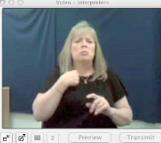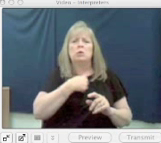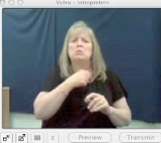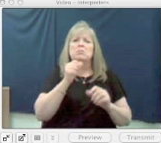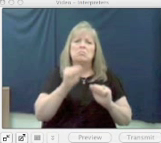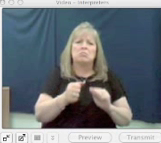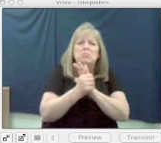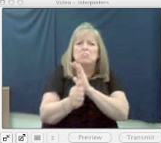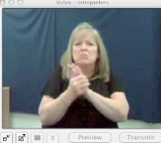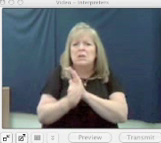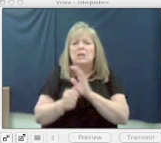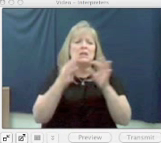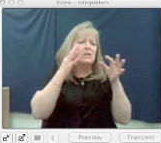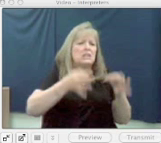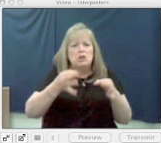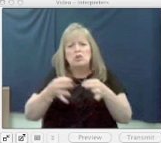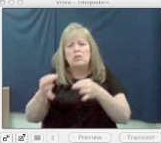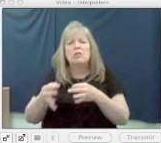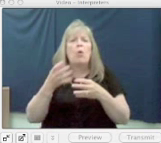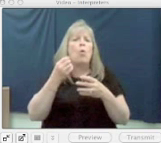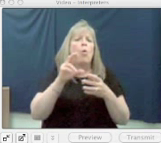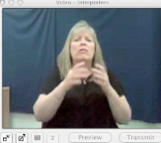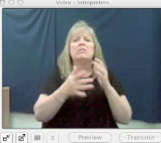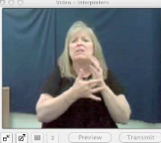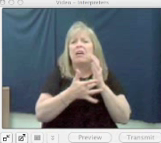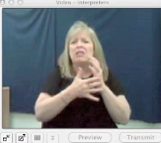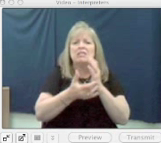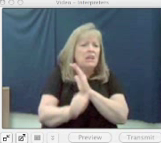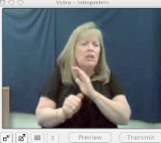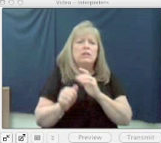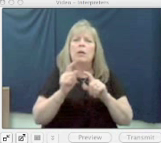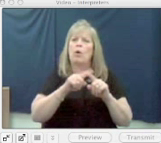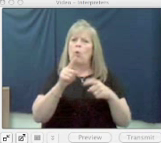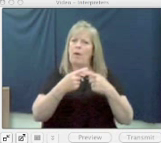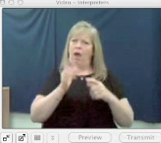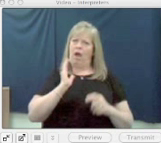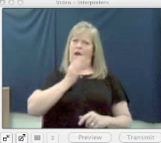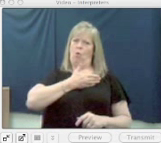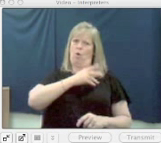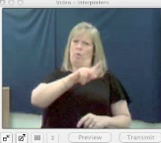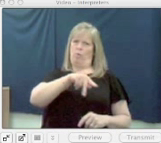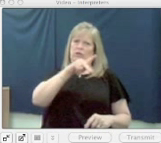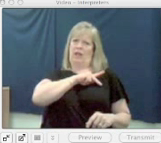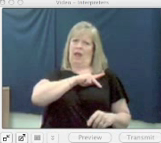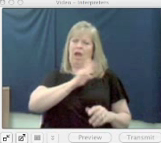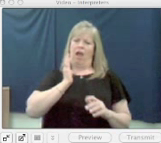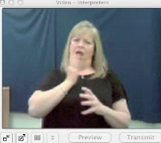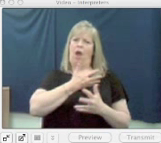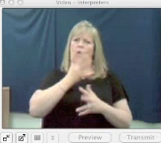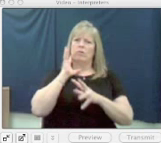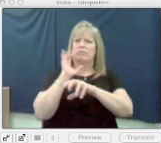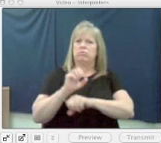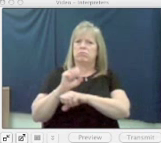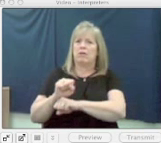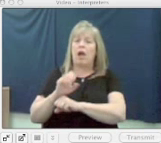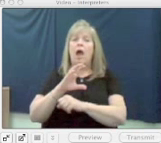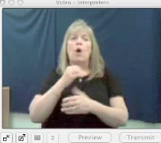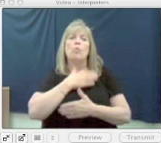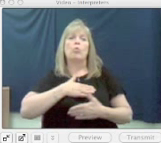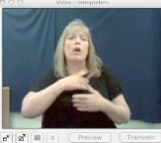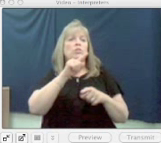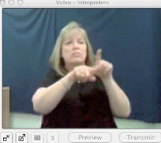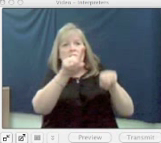things about our personalities, our traits, and appreciate those things about ourselves and our colleagues that understand